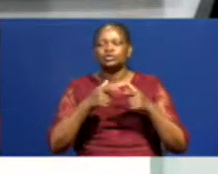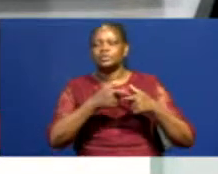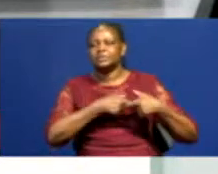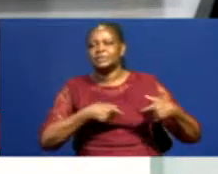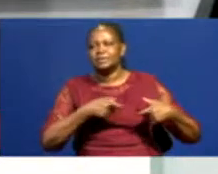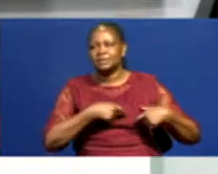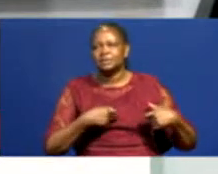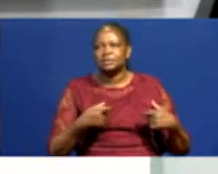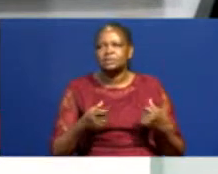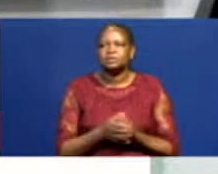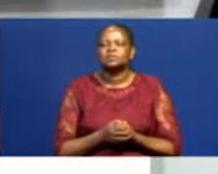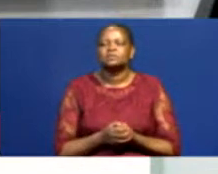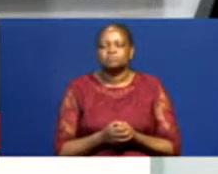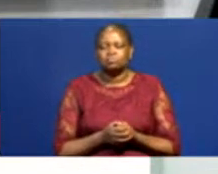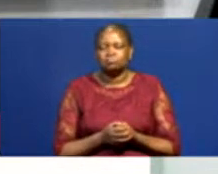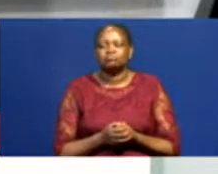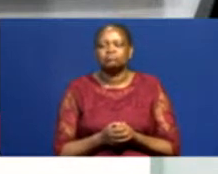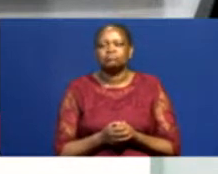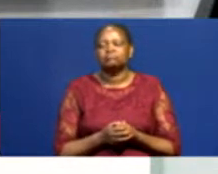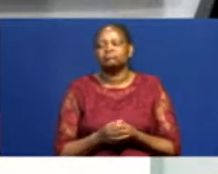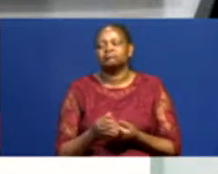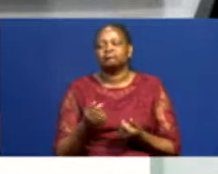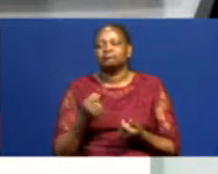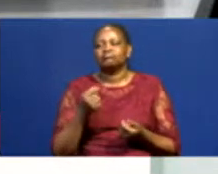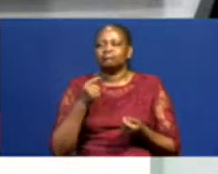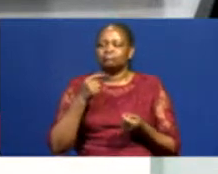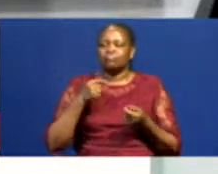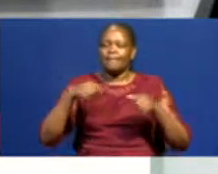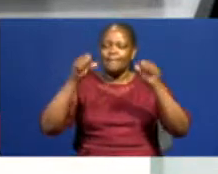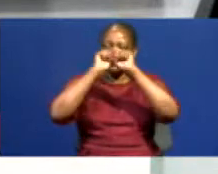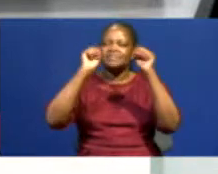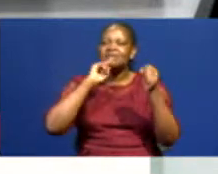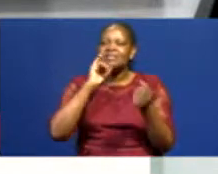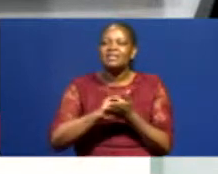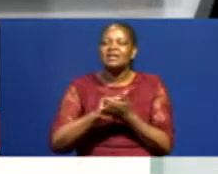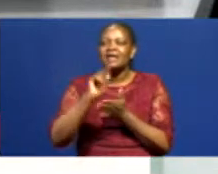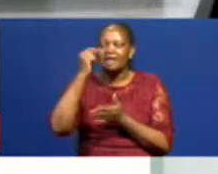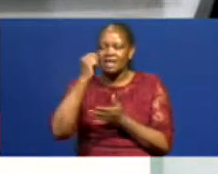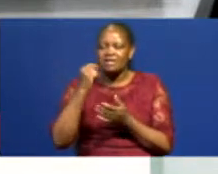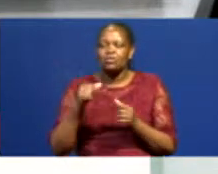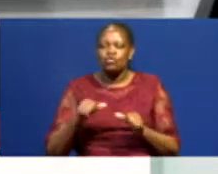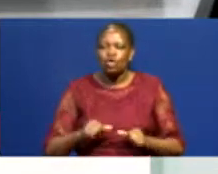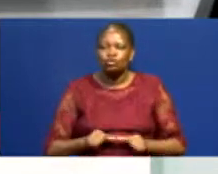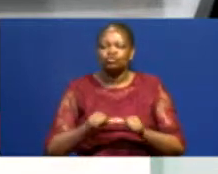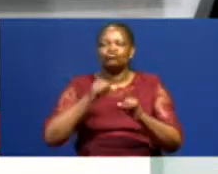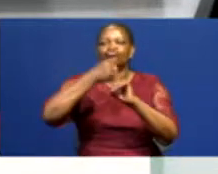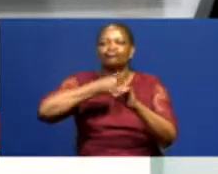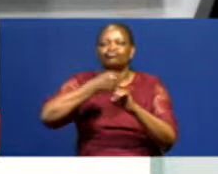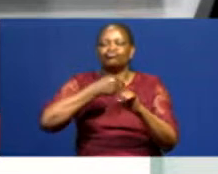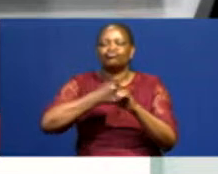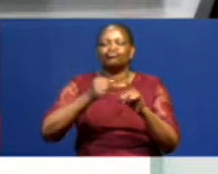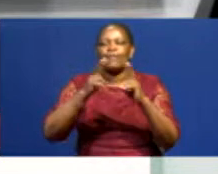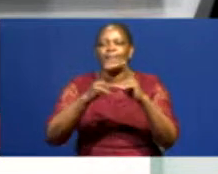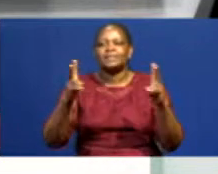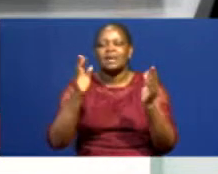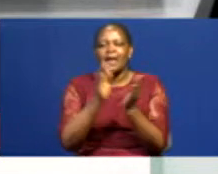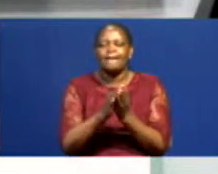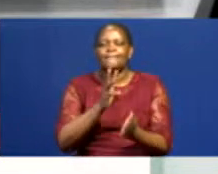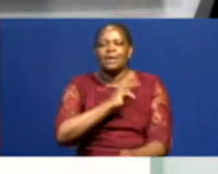held here in Nairobi, Kenya, the head of state said that Kenya will take up the mantle of spearheading peacekeeping mission in